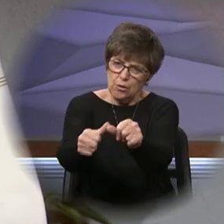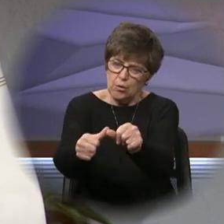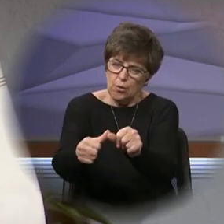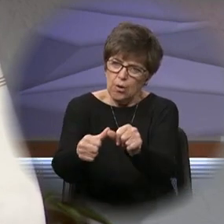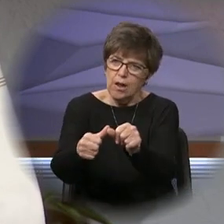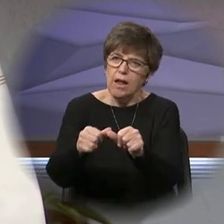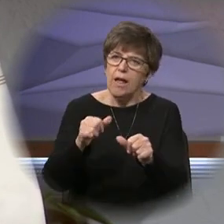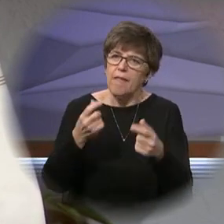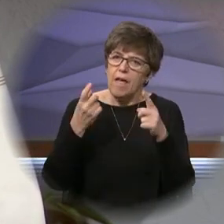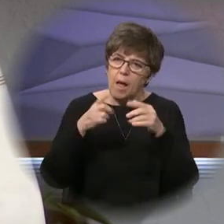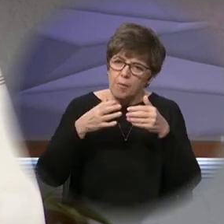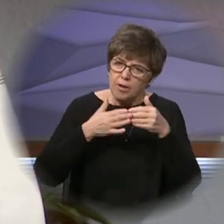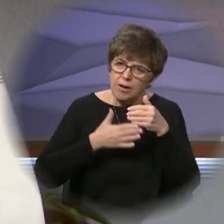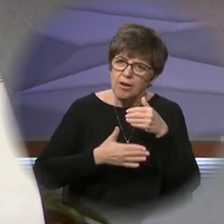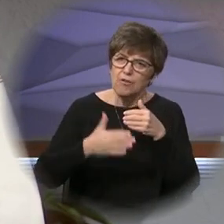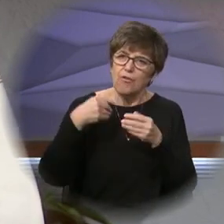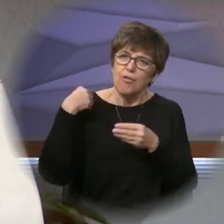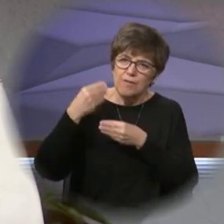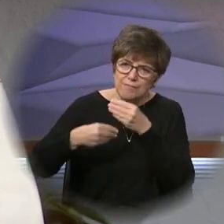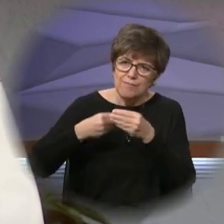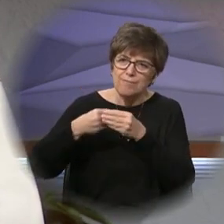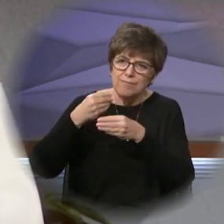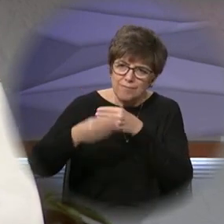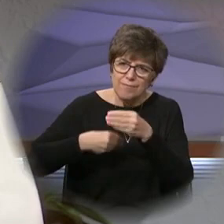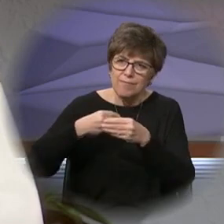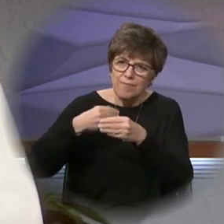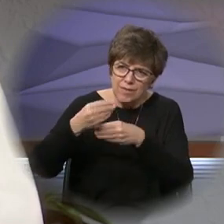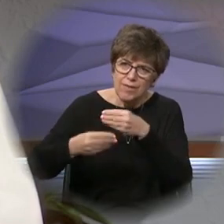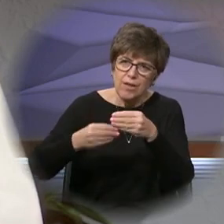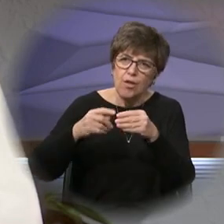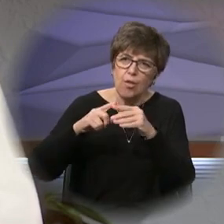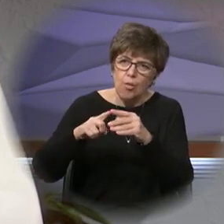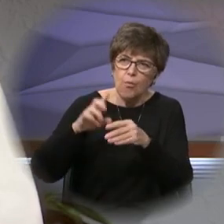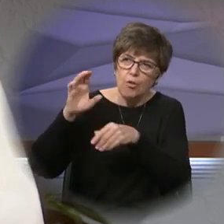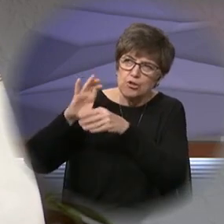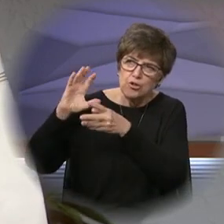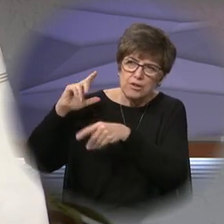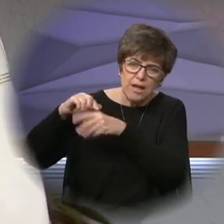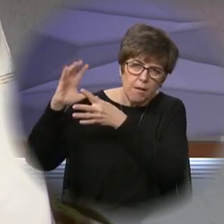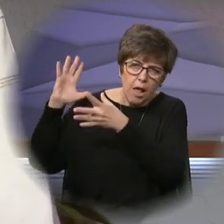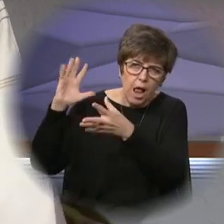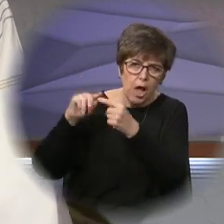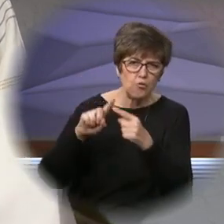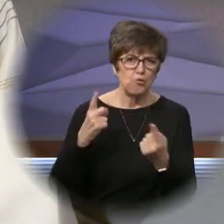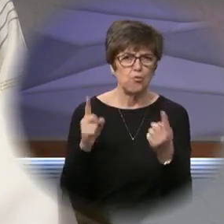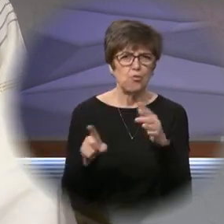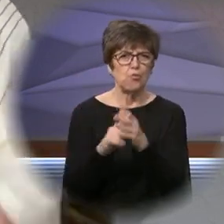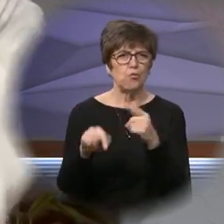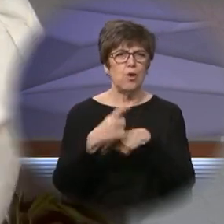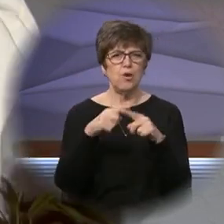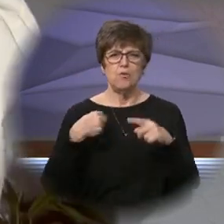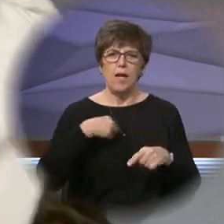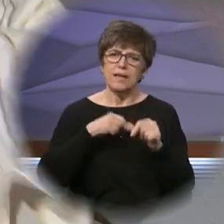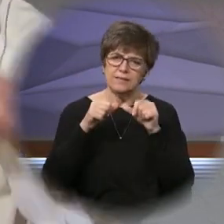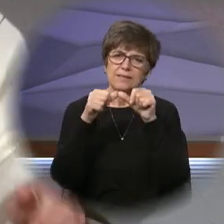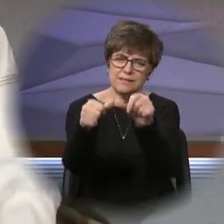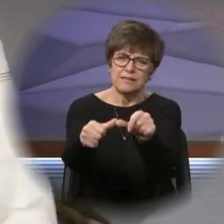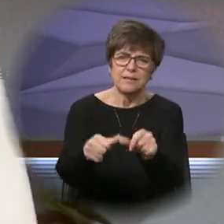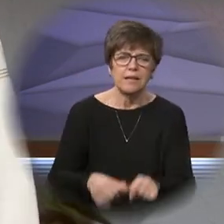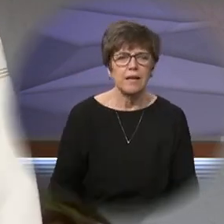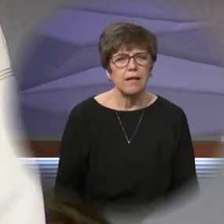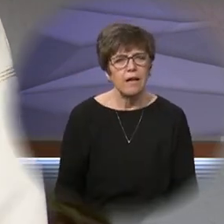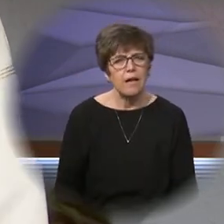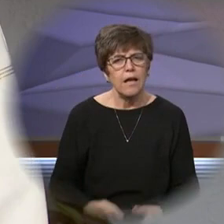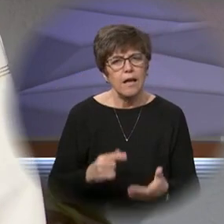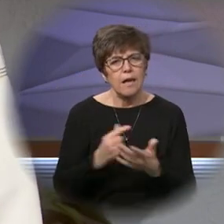vividly would happen down through the ages, through the church, through all of us. And it's interesting when he did that in that gospel